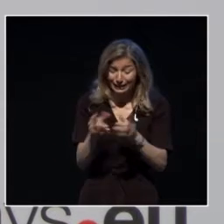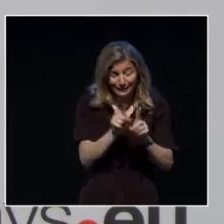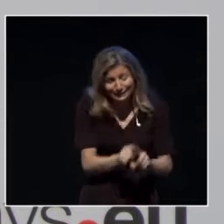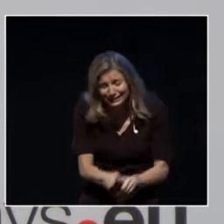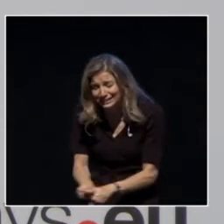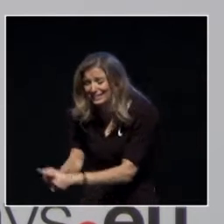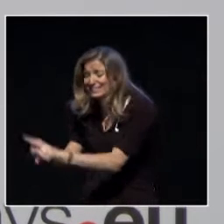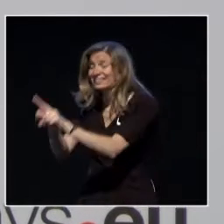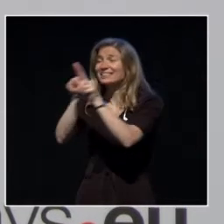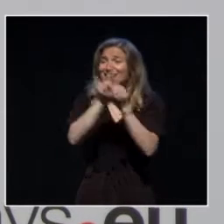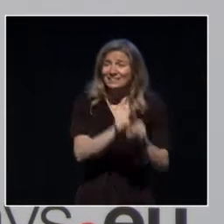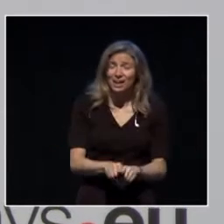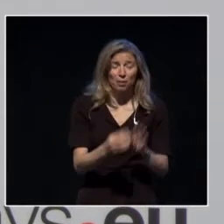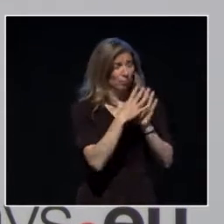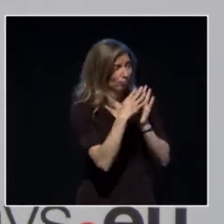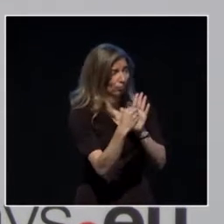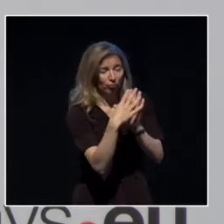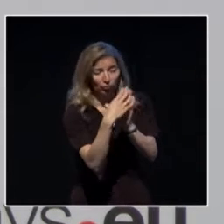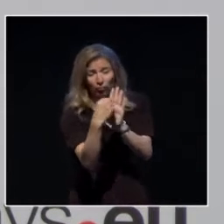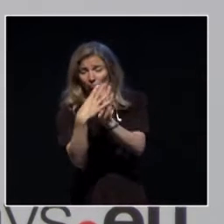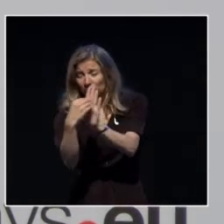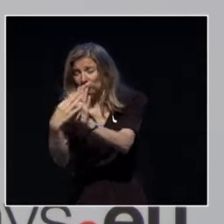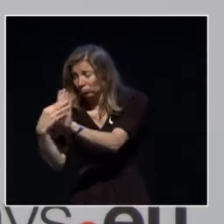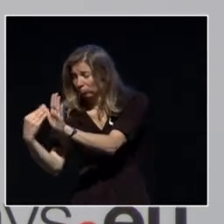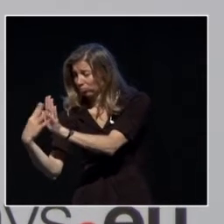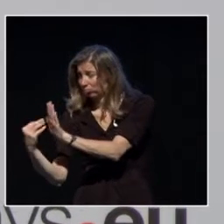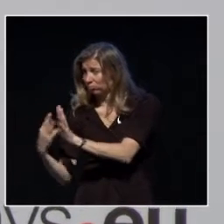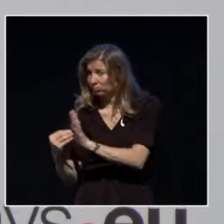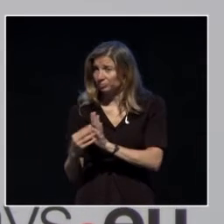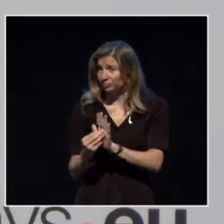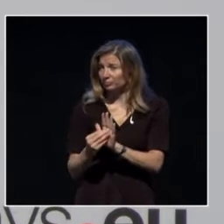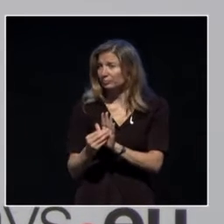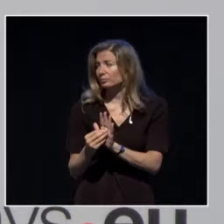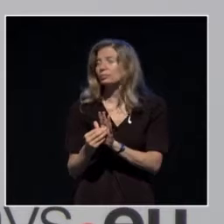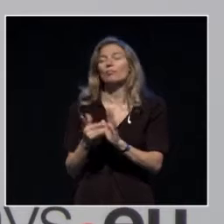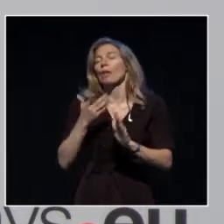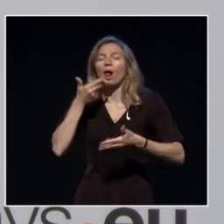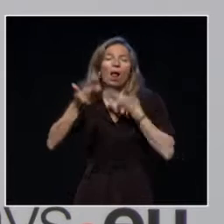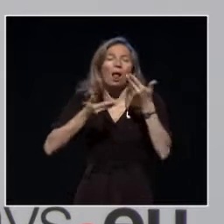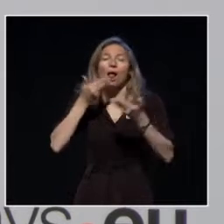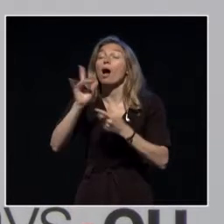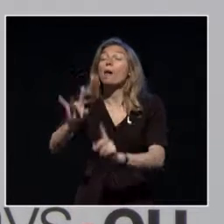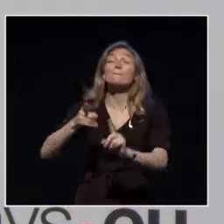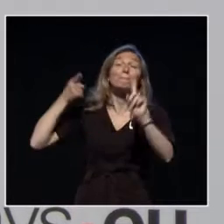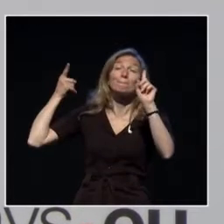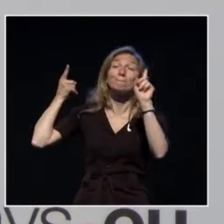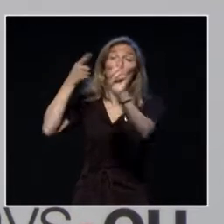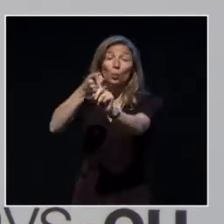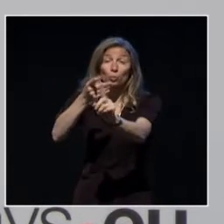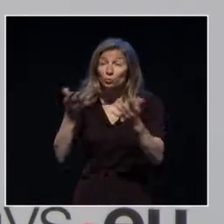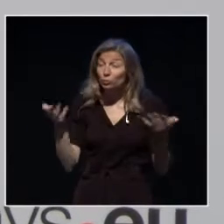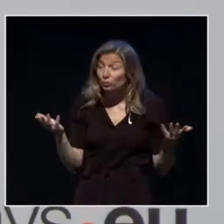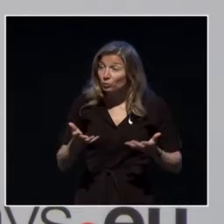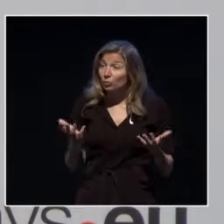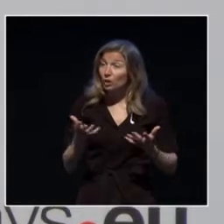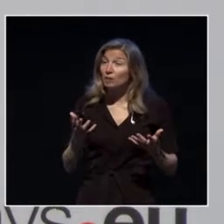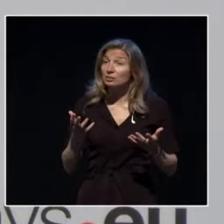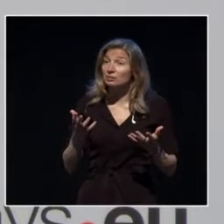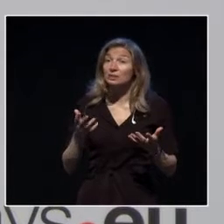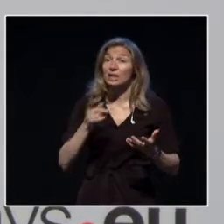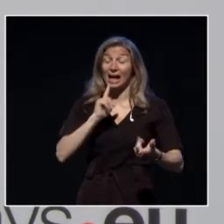time. All of this is to say, don't set your heart on one kind of enterprise being